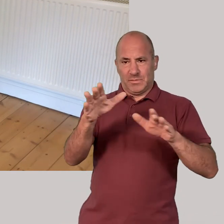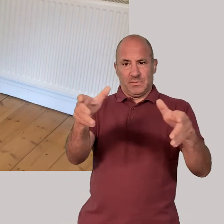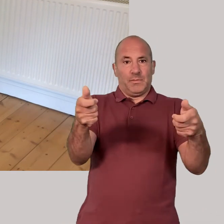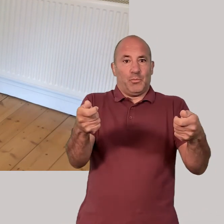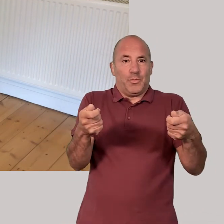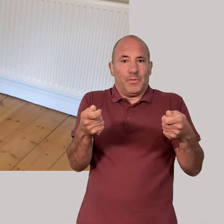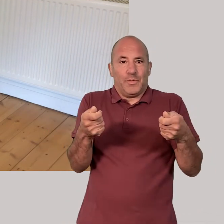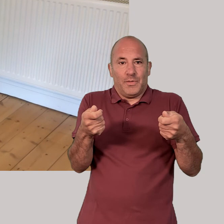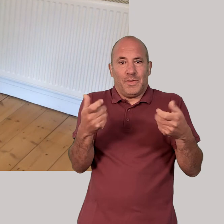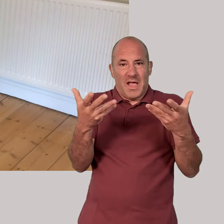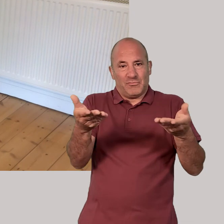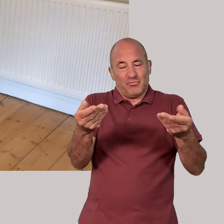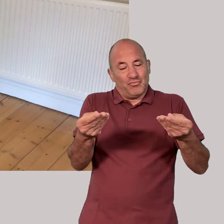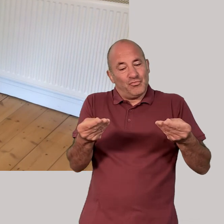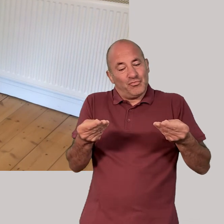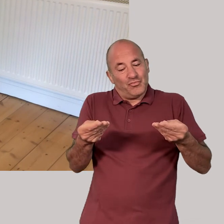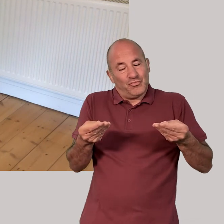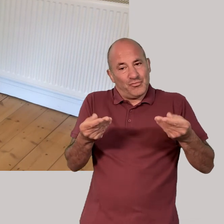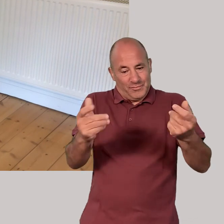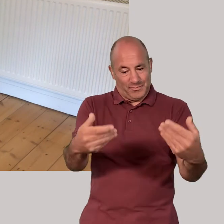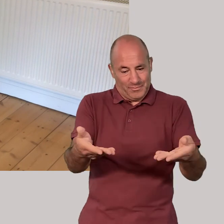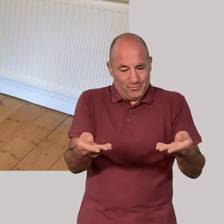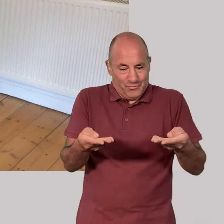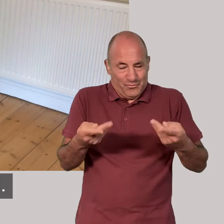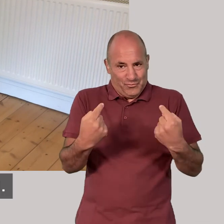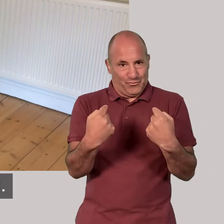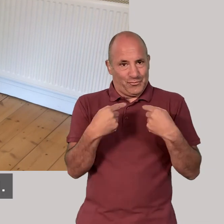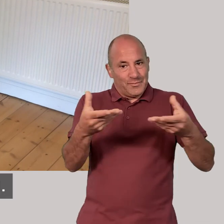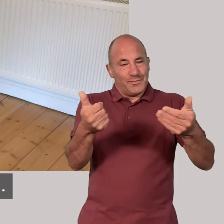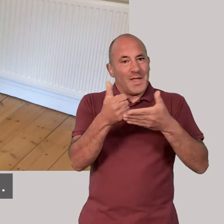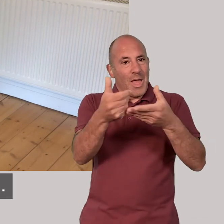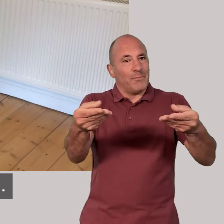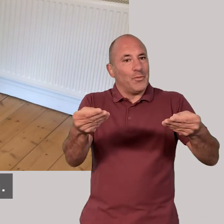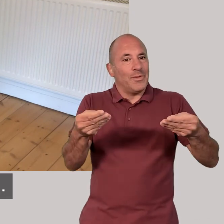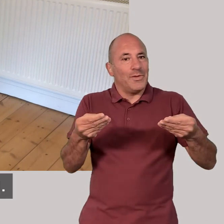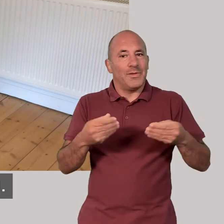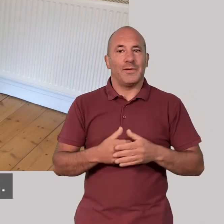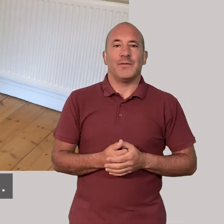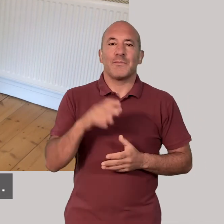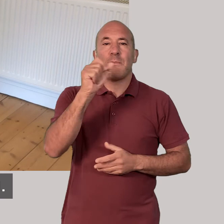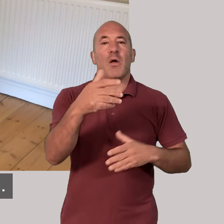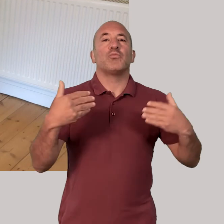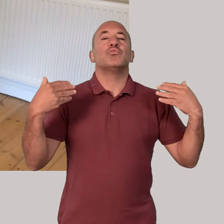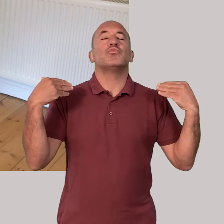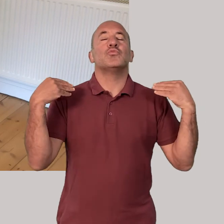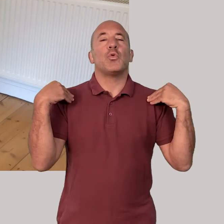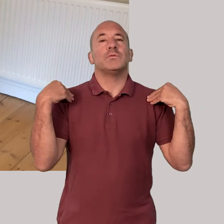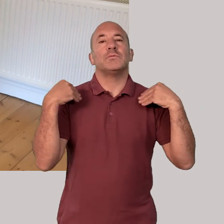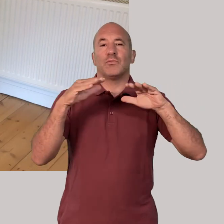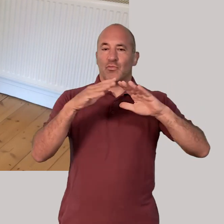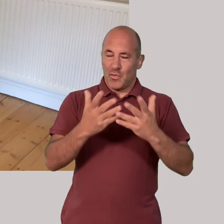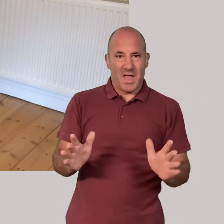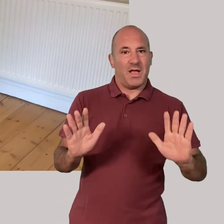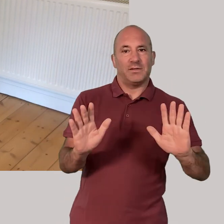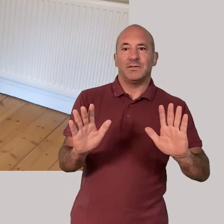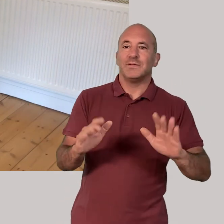down, you're just helping their hands slide along, and then you just draw them towards you. Keep your